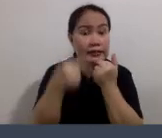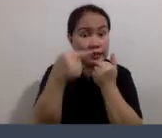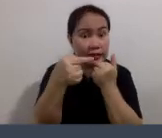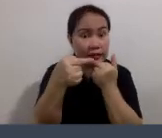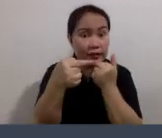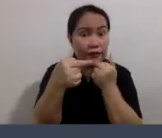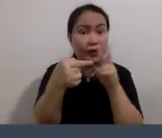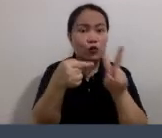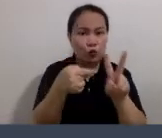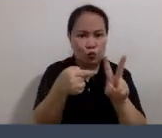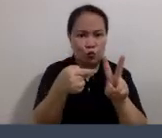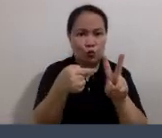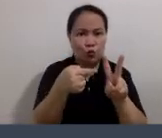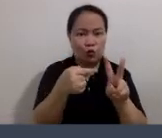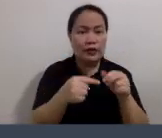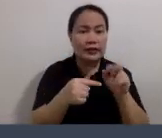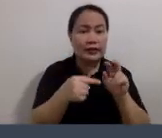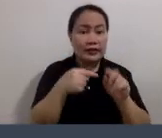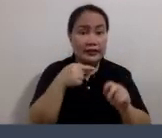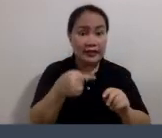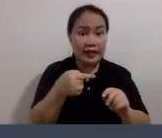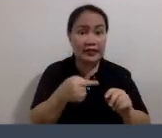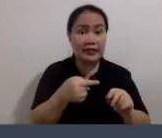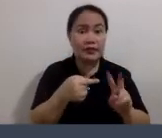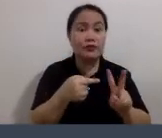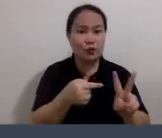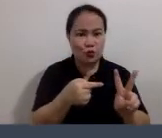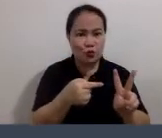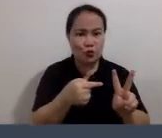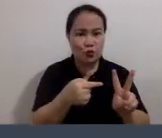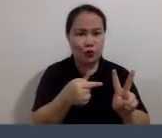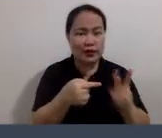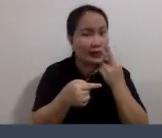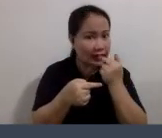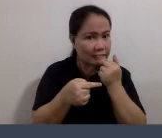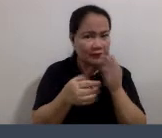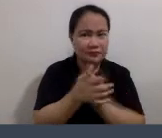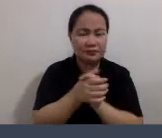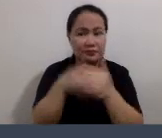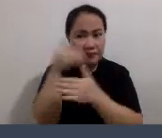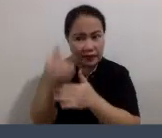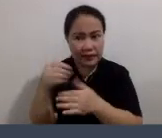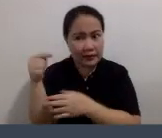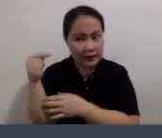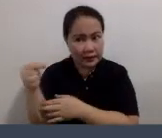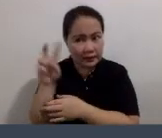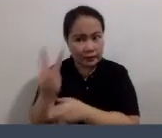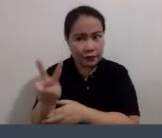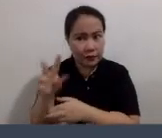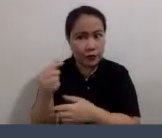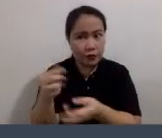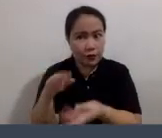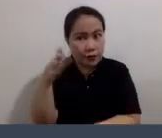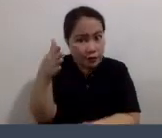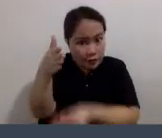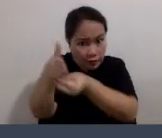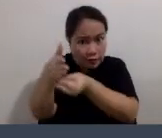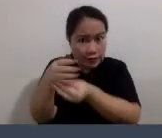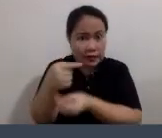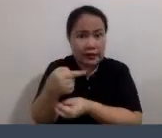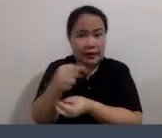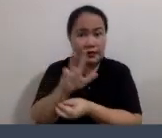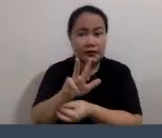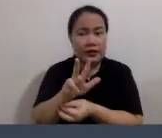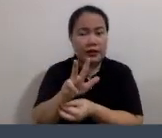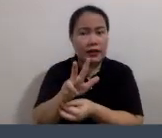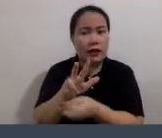is negative 2 kasi red. Next. Negative 2 plus negative 3. So, ito na